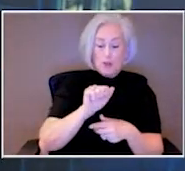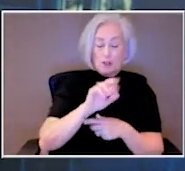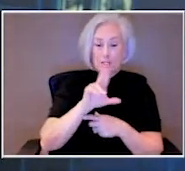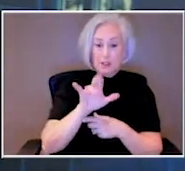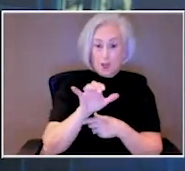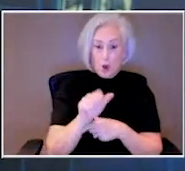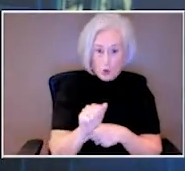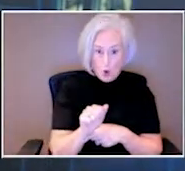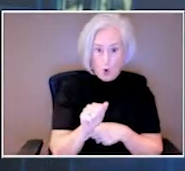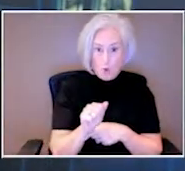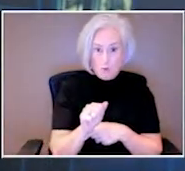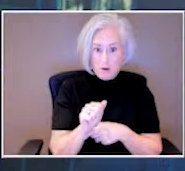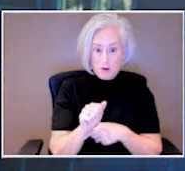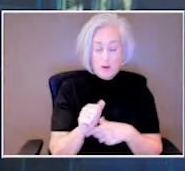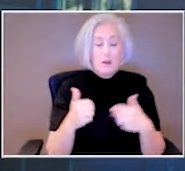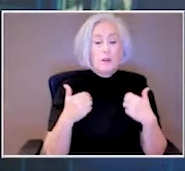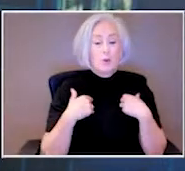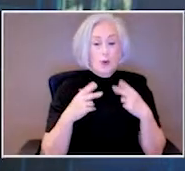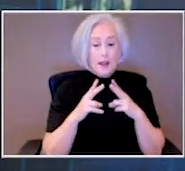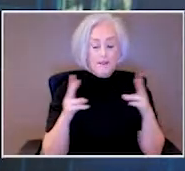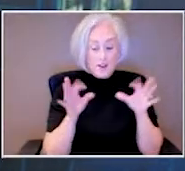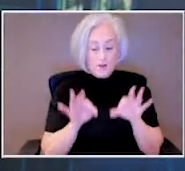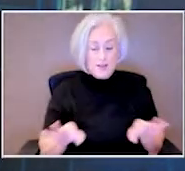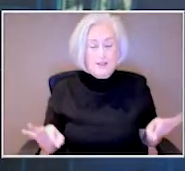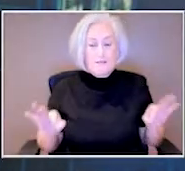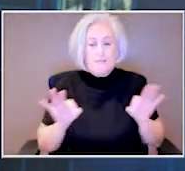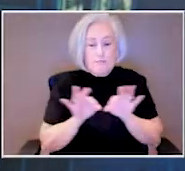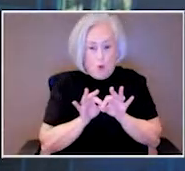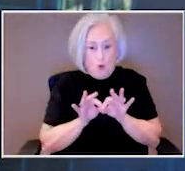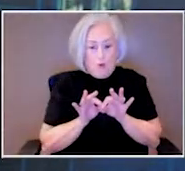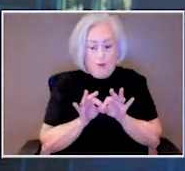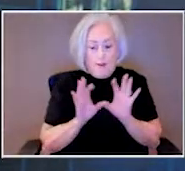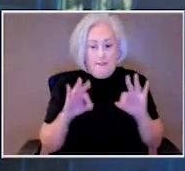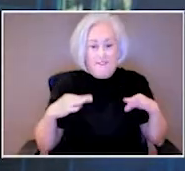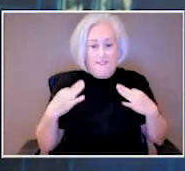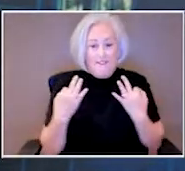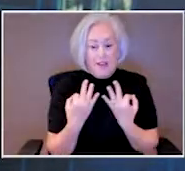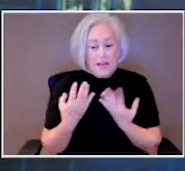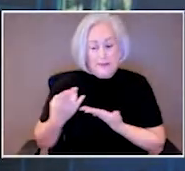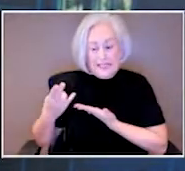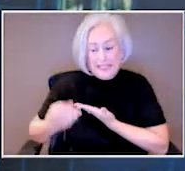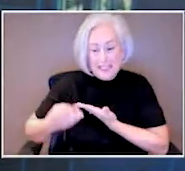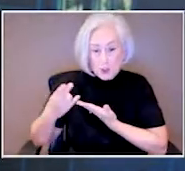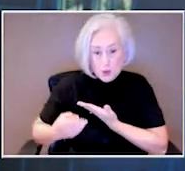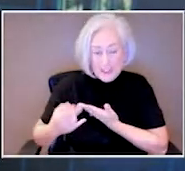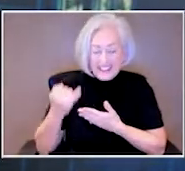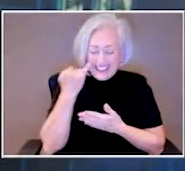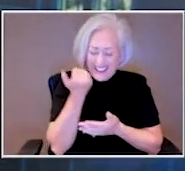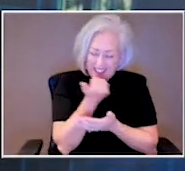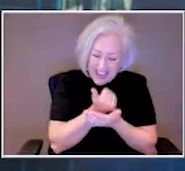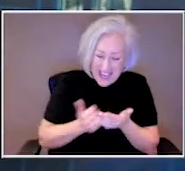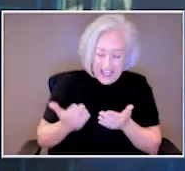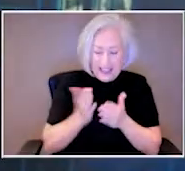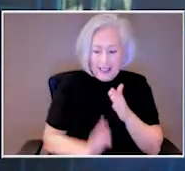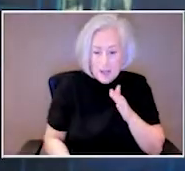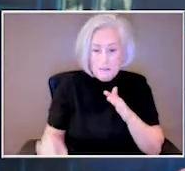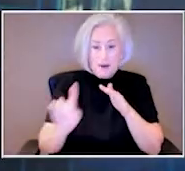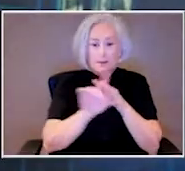very important family history to determine that, and if there is anything in the family history, it's almost like creating